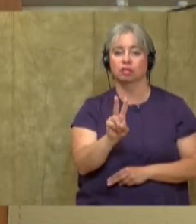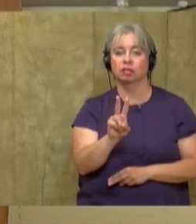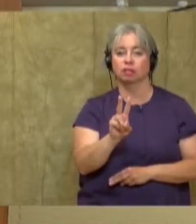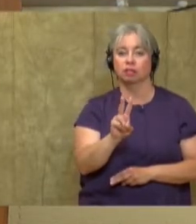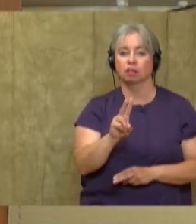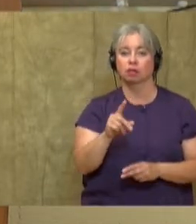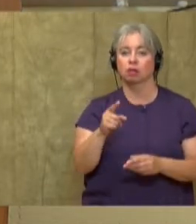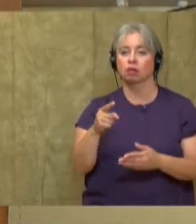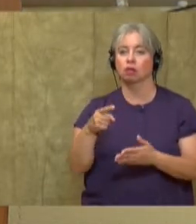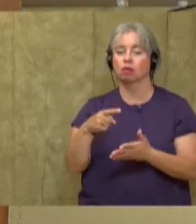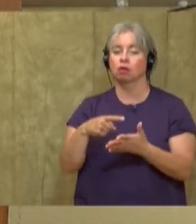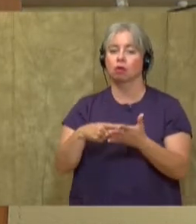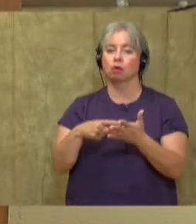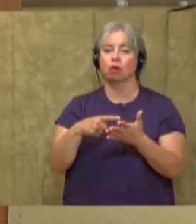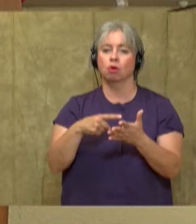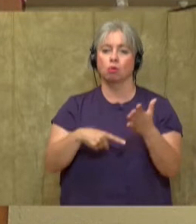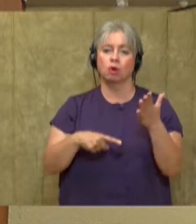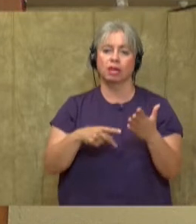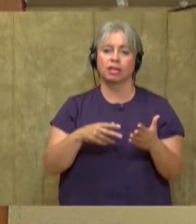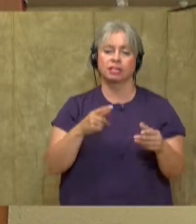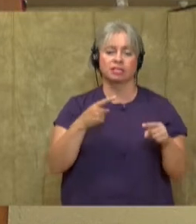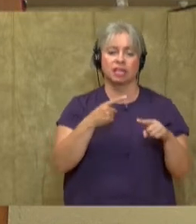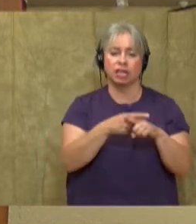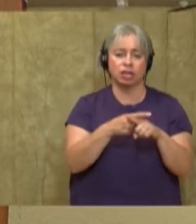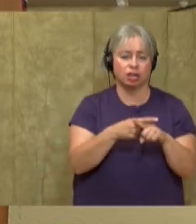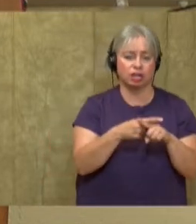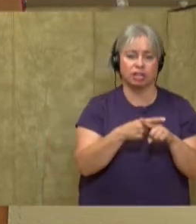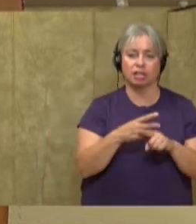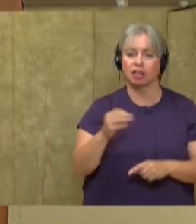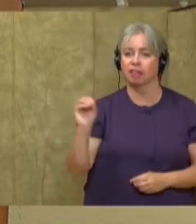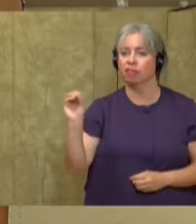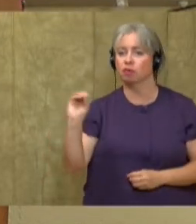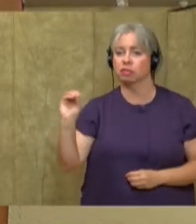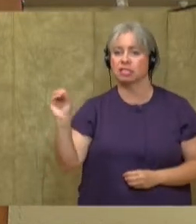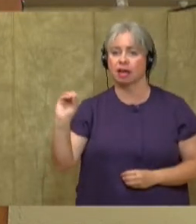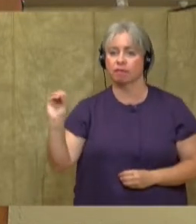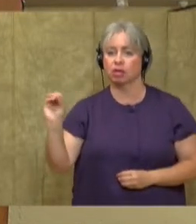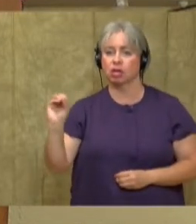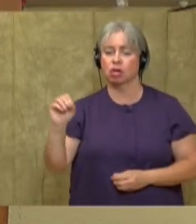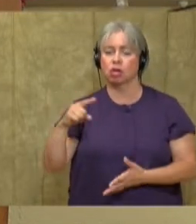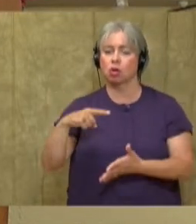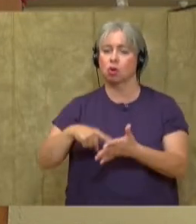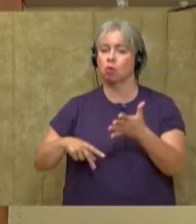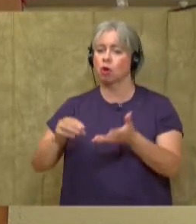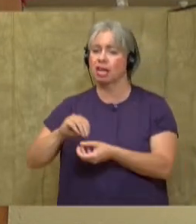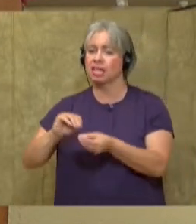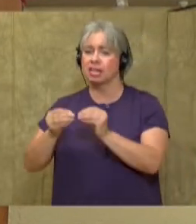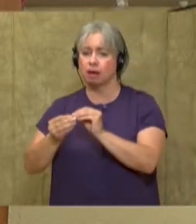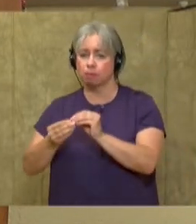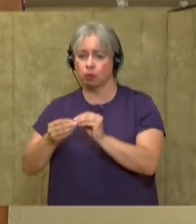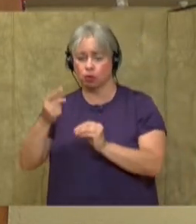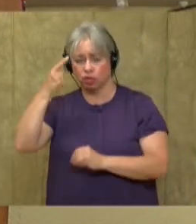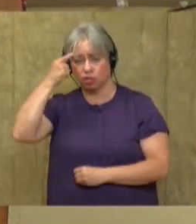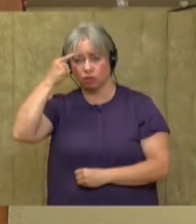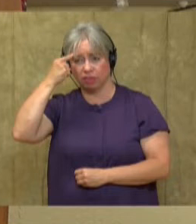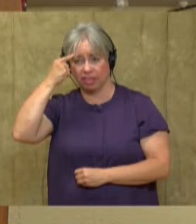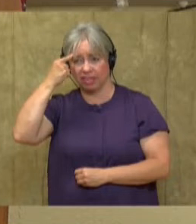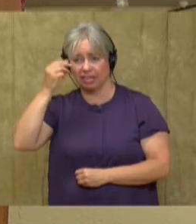is our intercept? There's nothing there. So what number would make